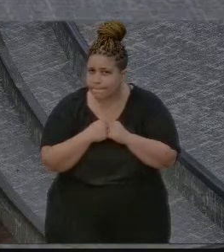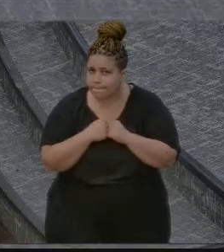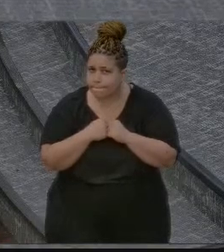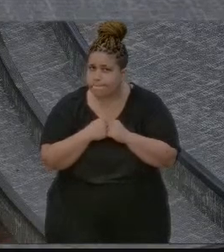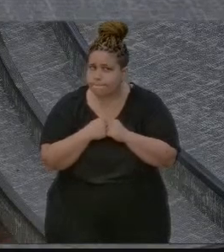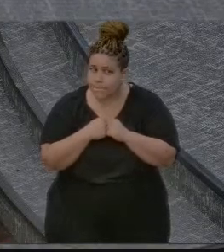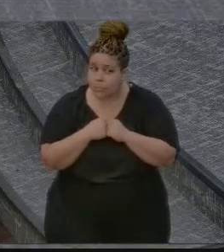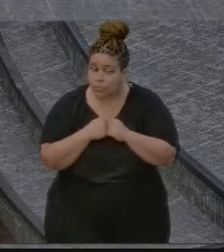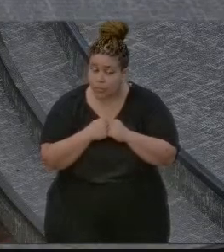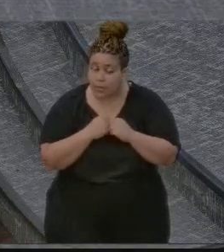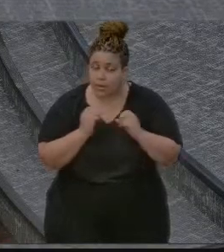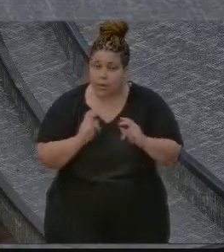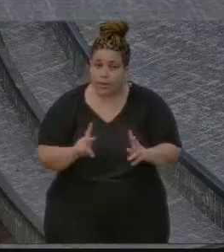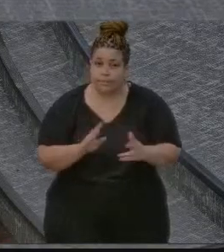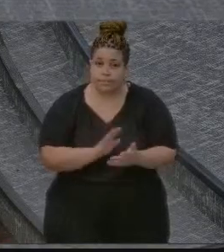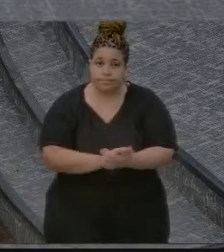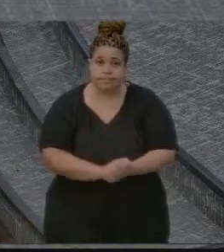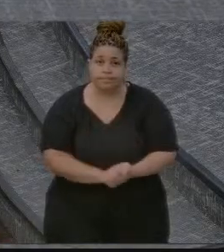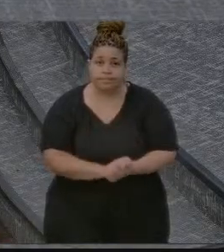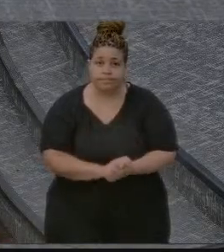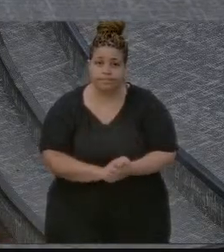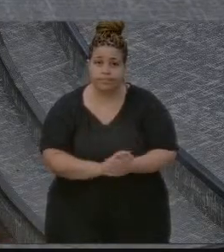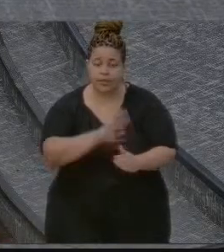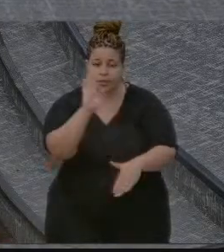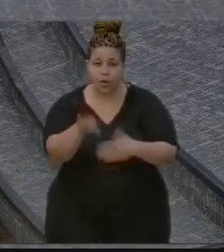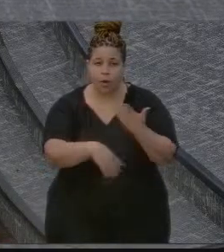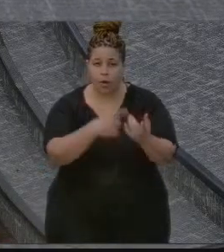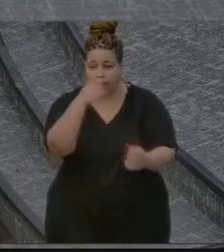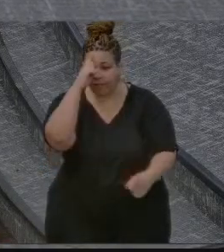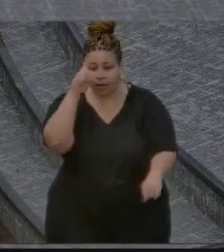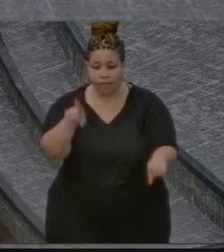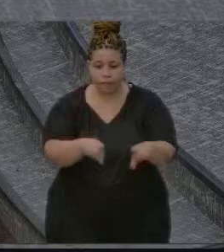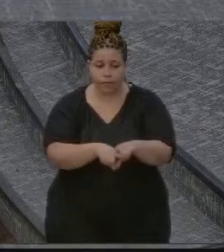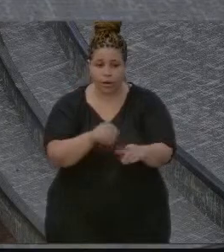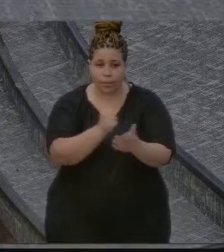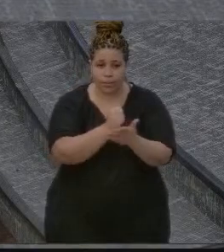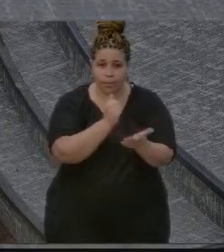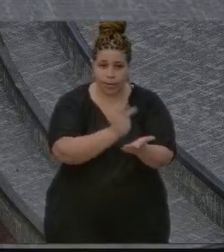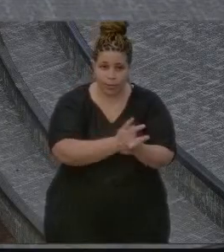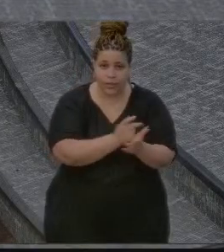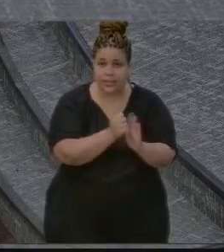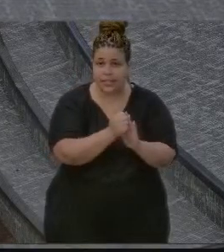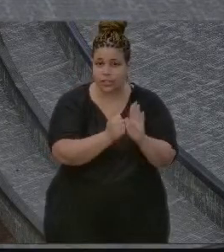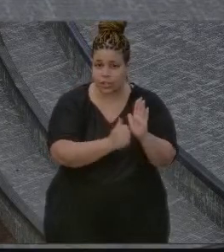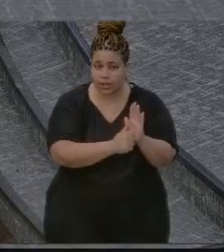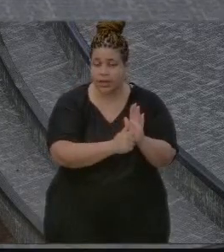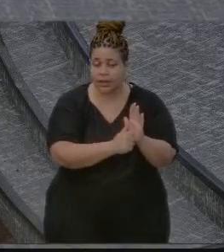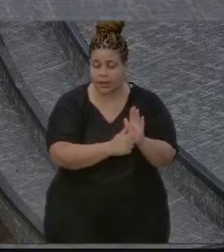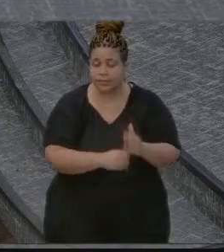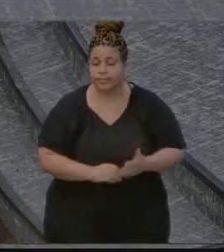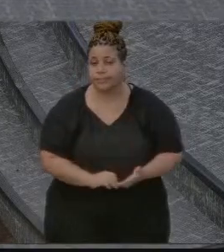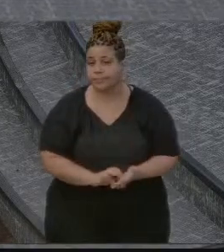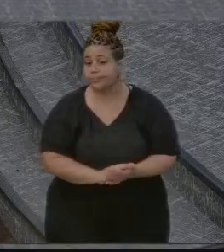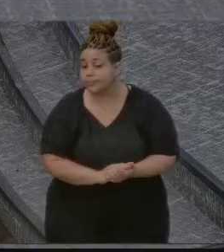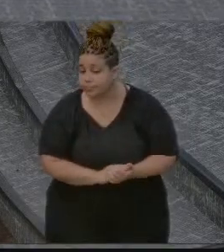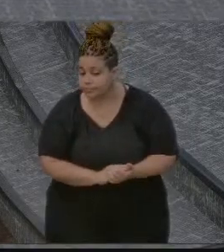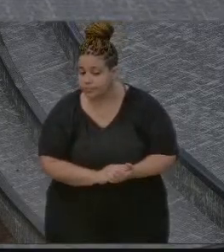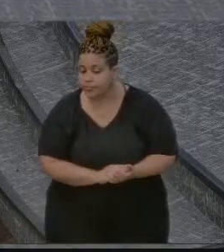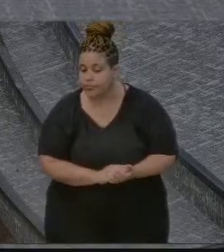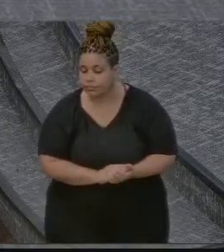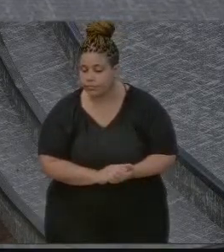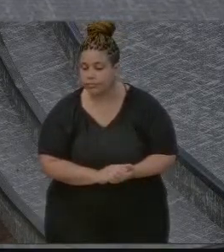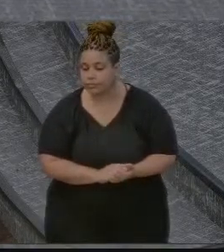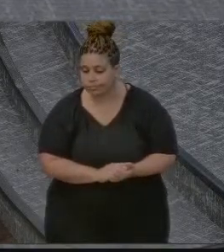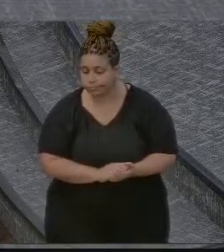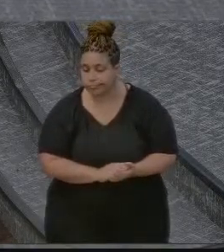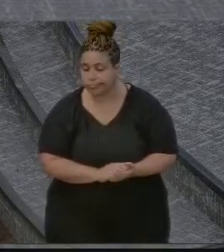All right, so all in favor of approving the agenda with that, with the number